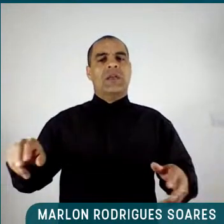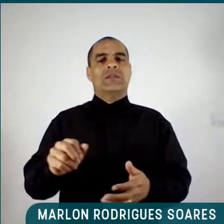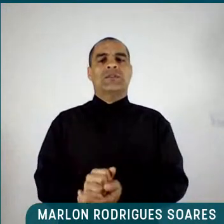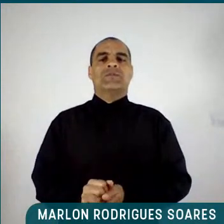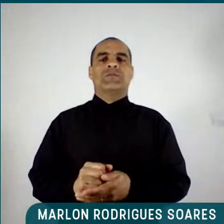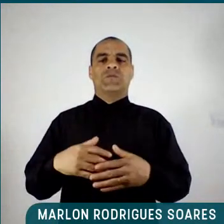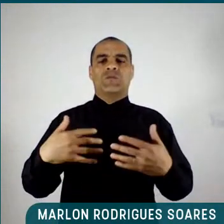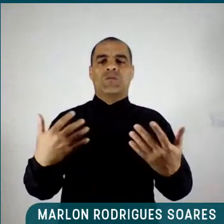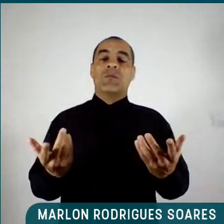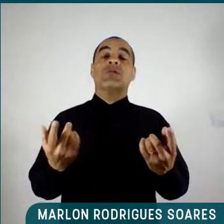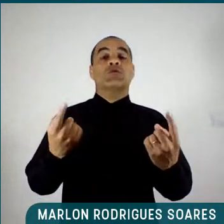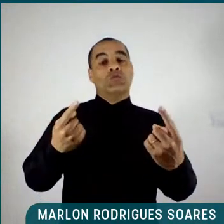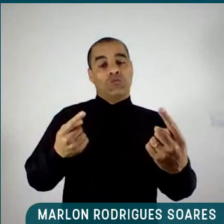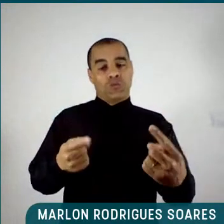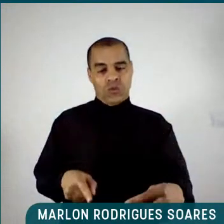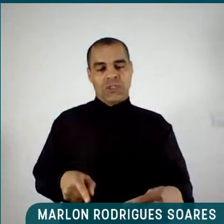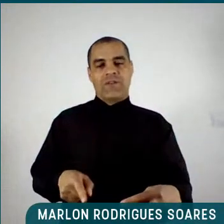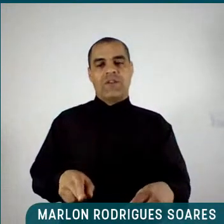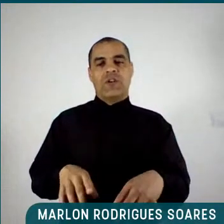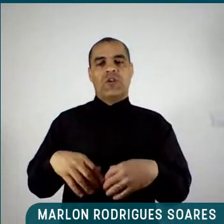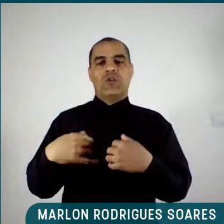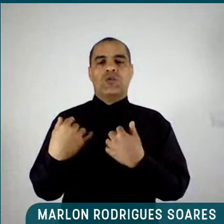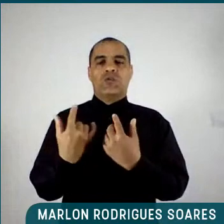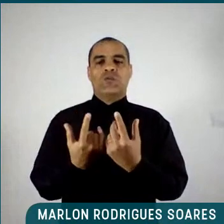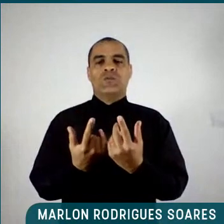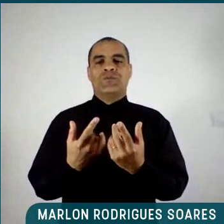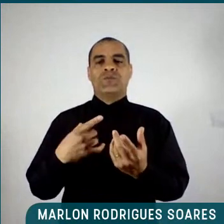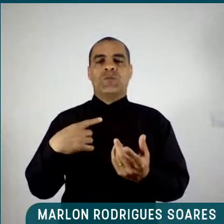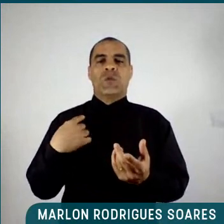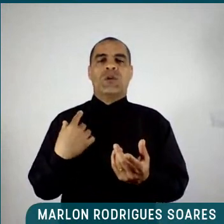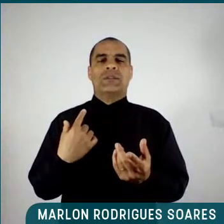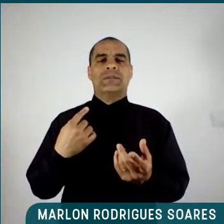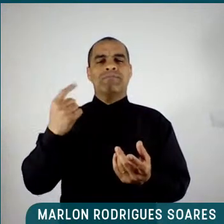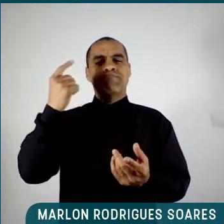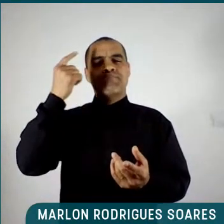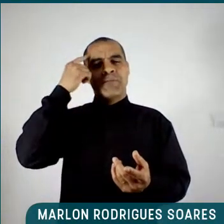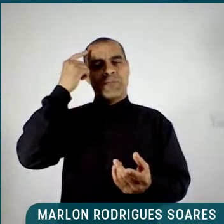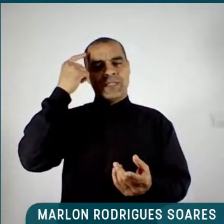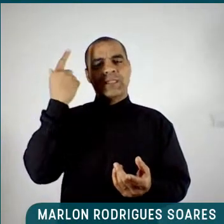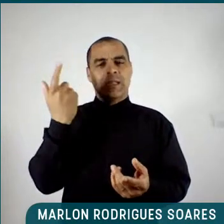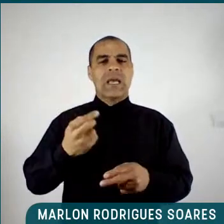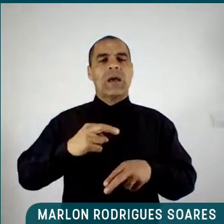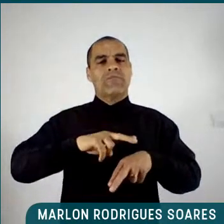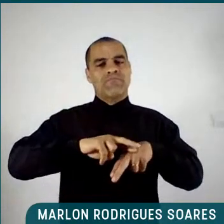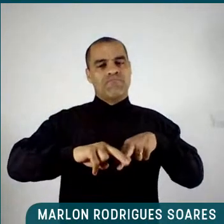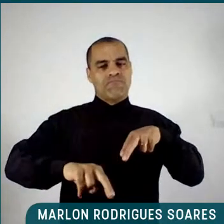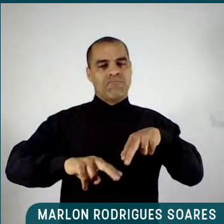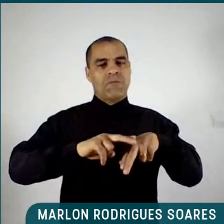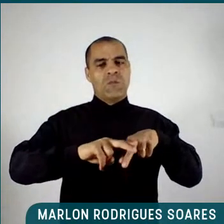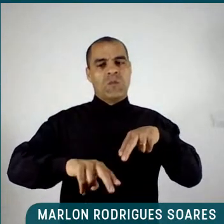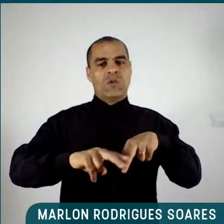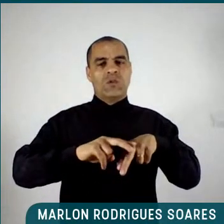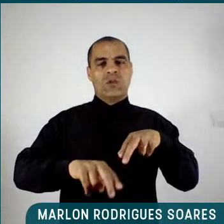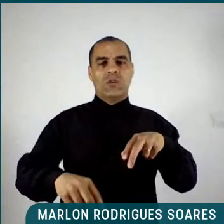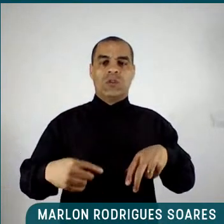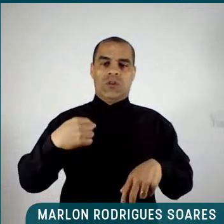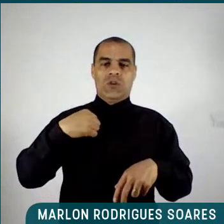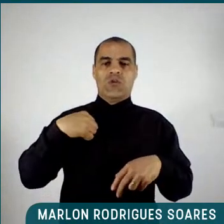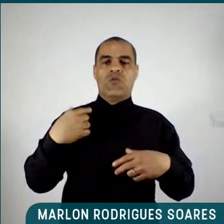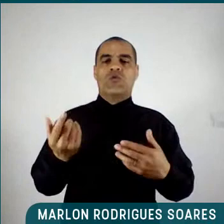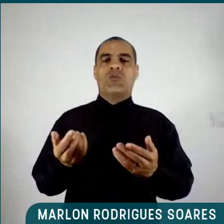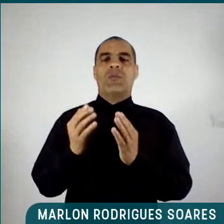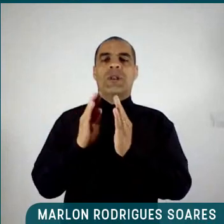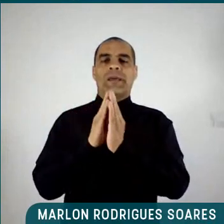it's important to be here and congratulate all of you to invite such a diverse group. It is a challenge to